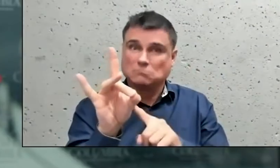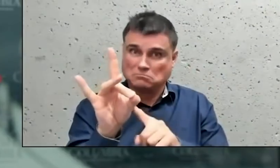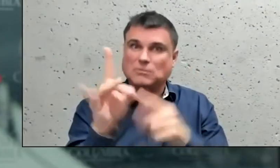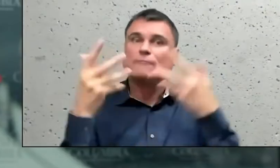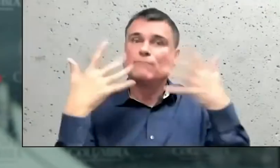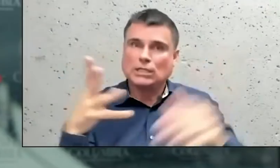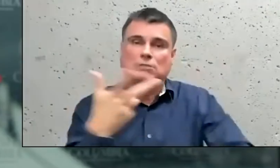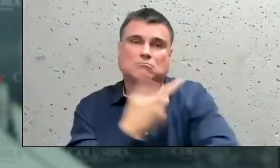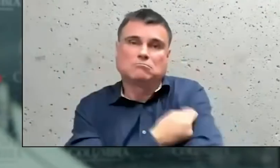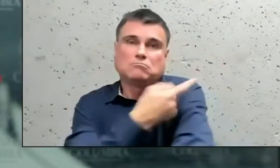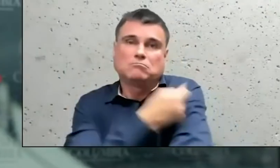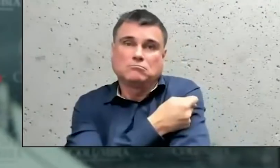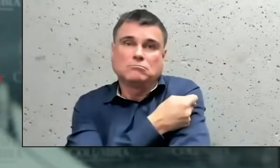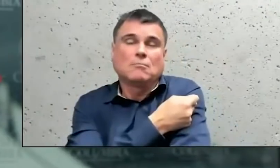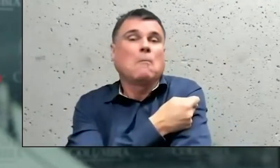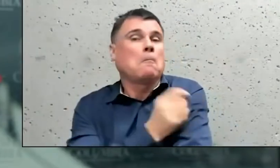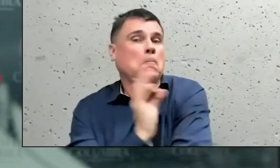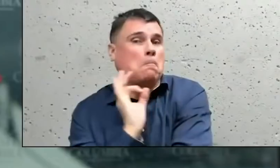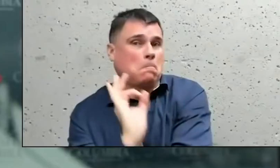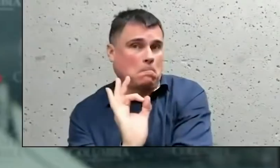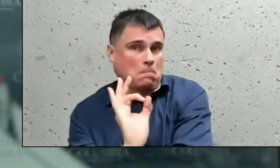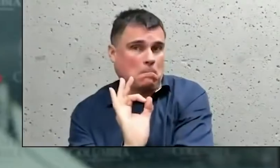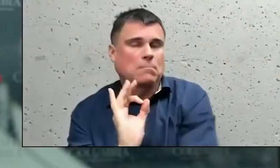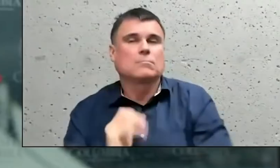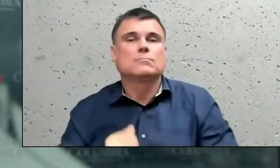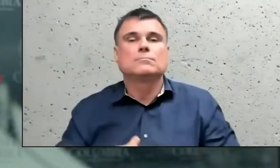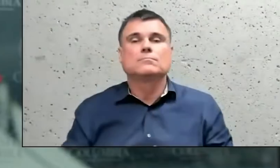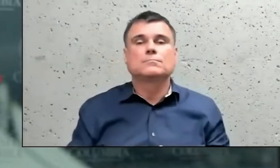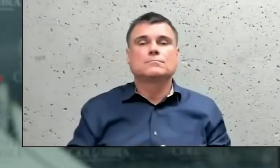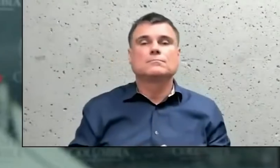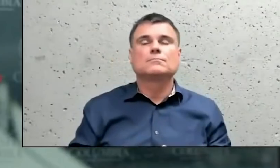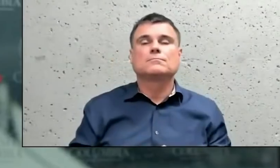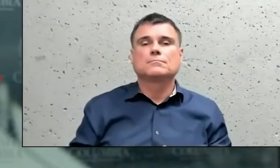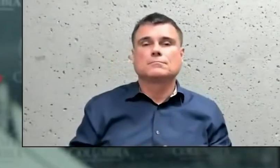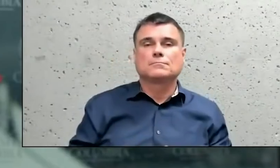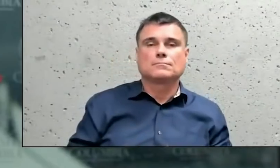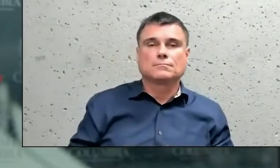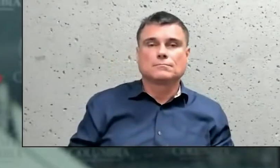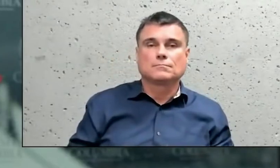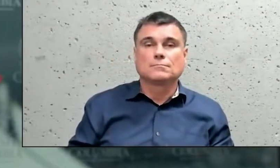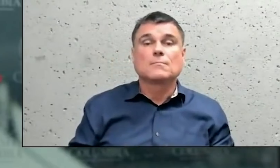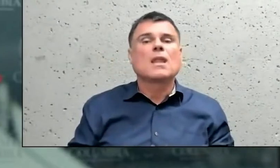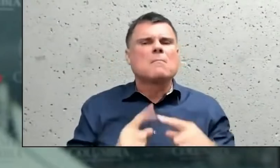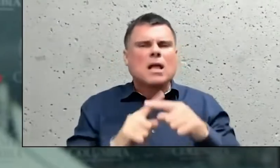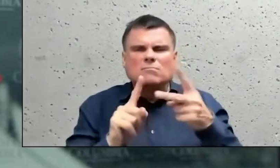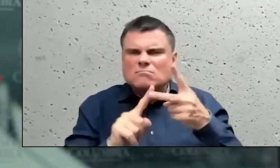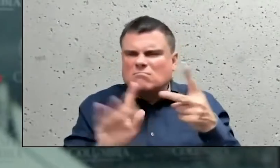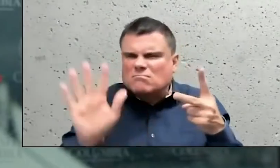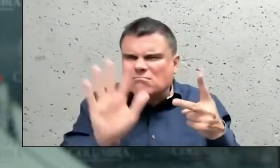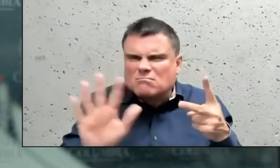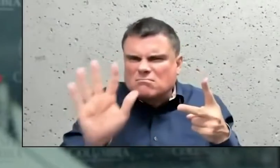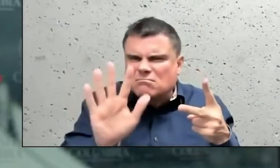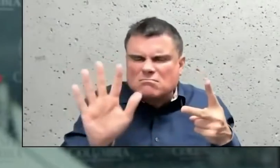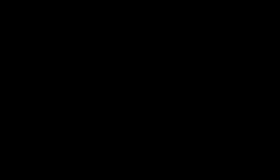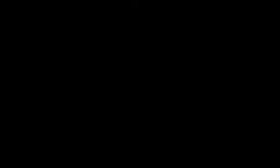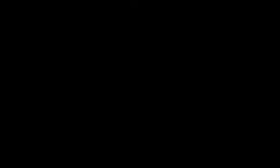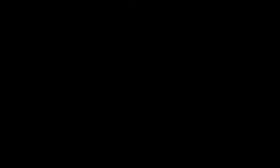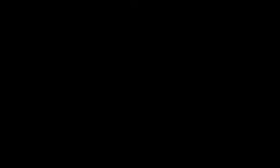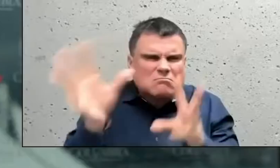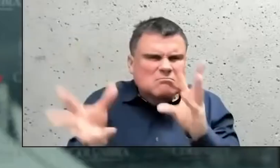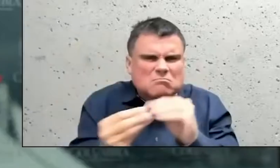worked in the system and they are vaccinated. We've added, I think, in total, and this is a data correction,